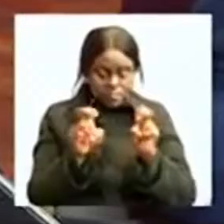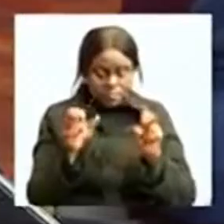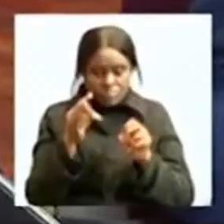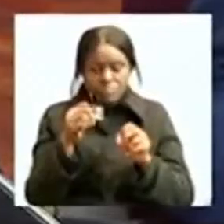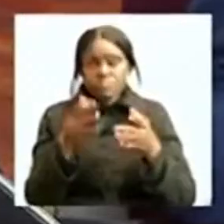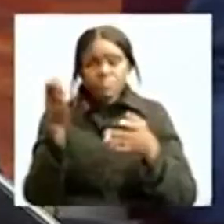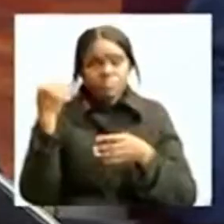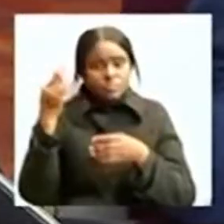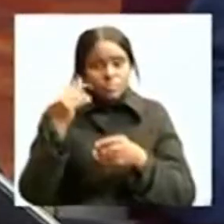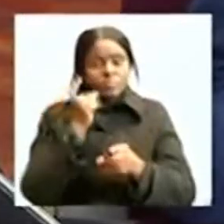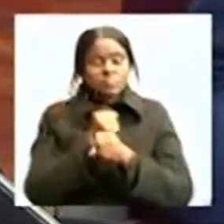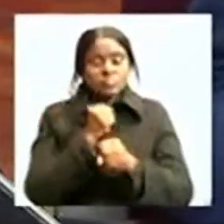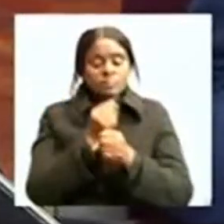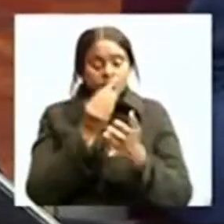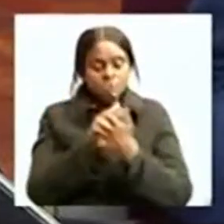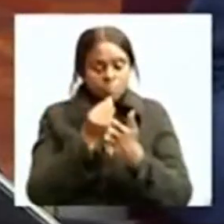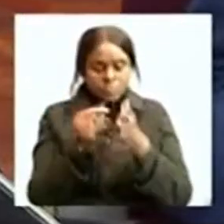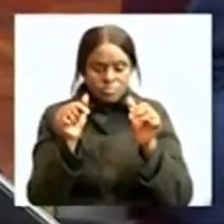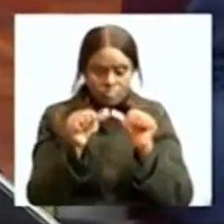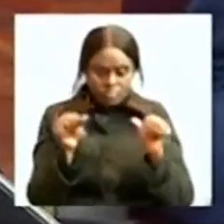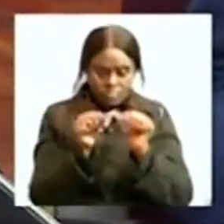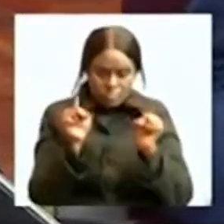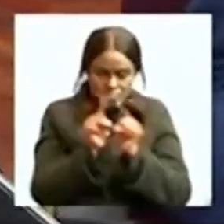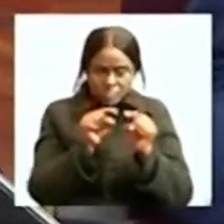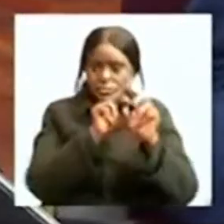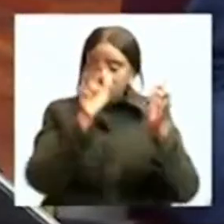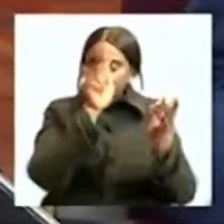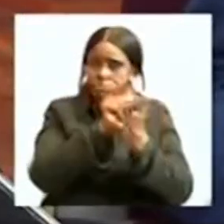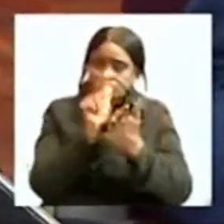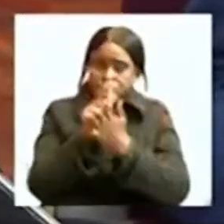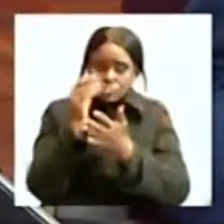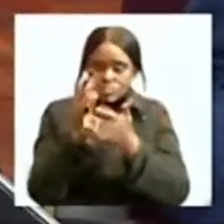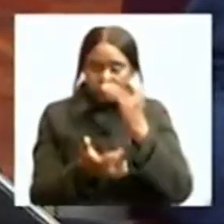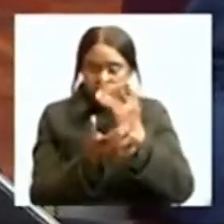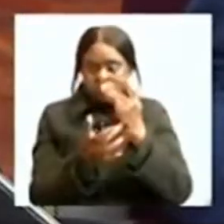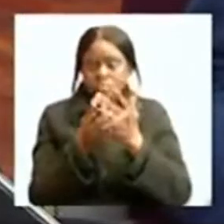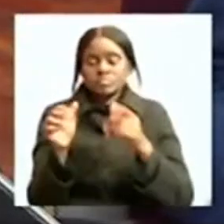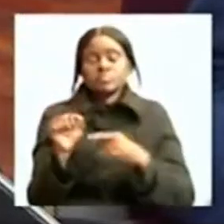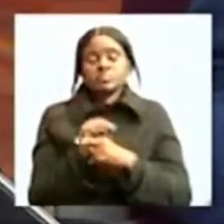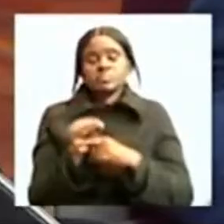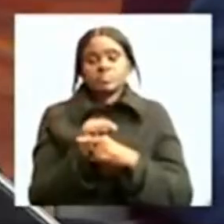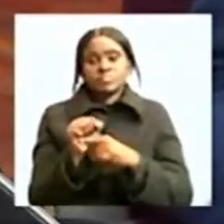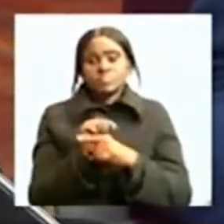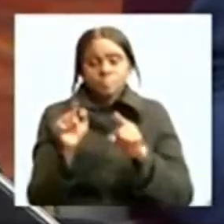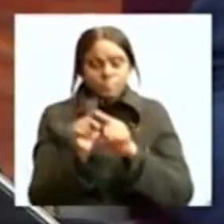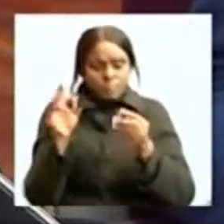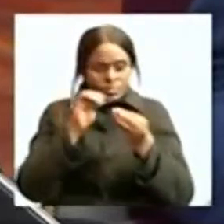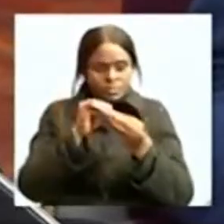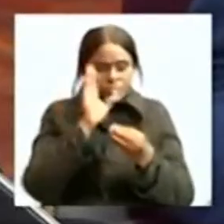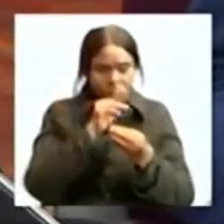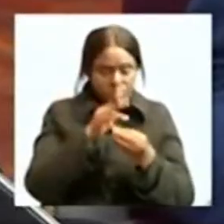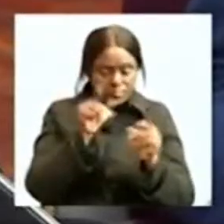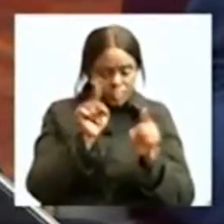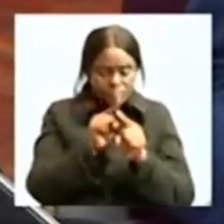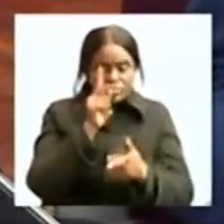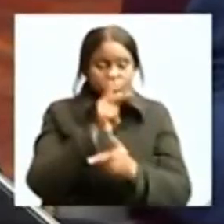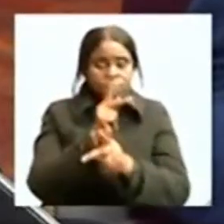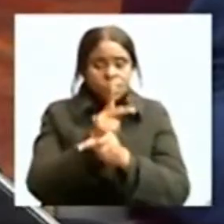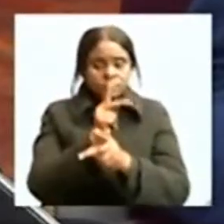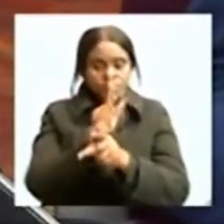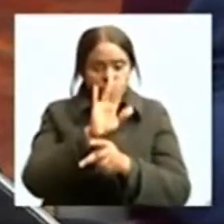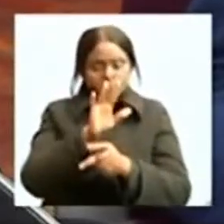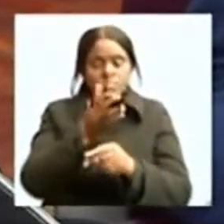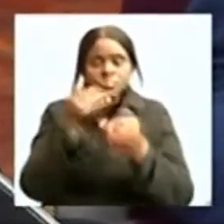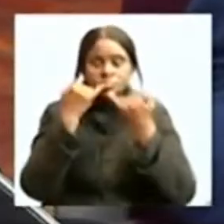past performance, financial audits, and certification of technical capacity. Additionally, maintaining an